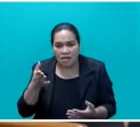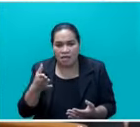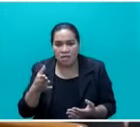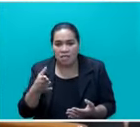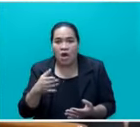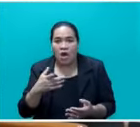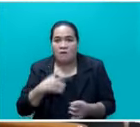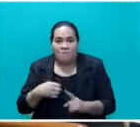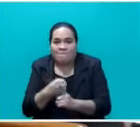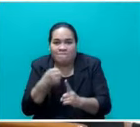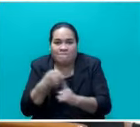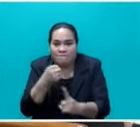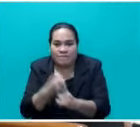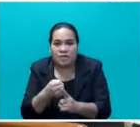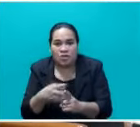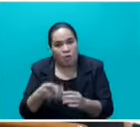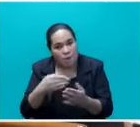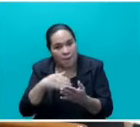law?